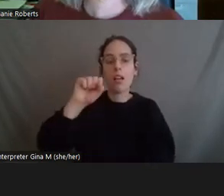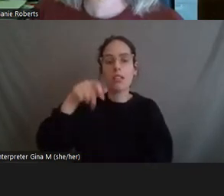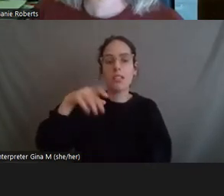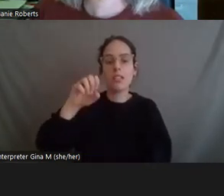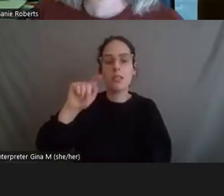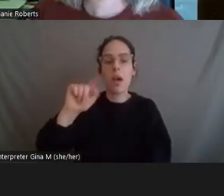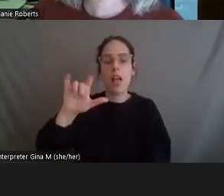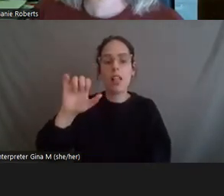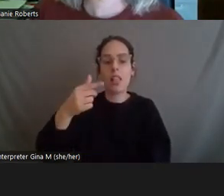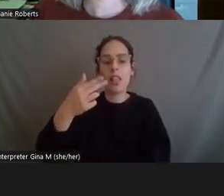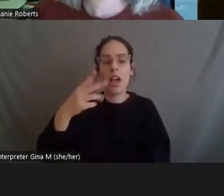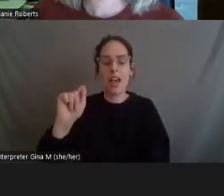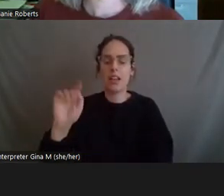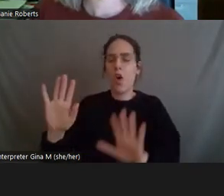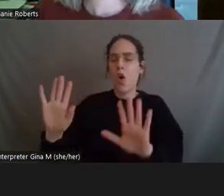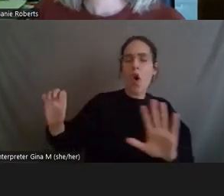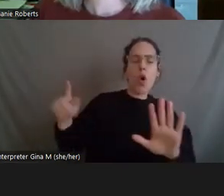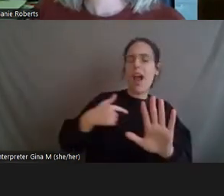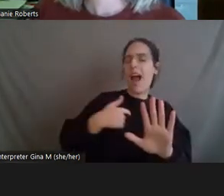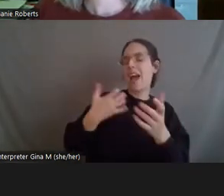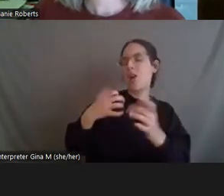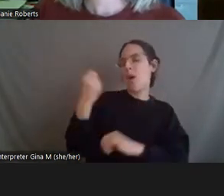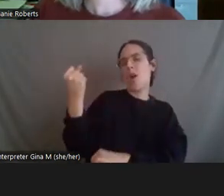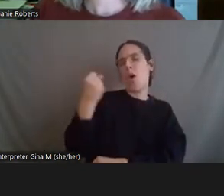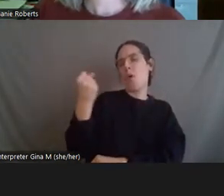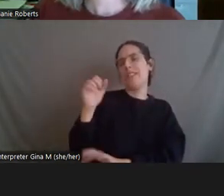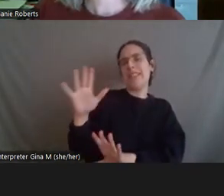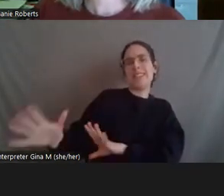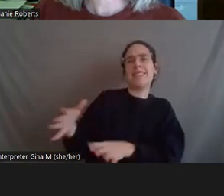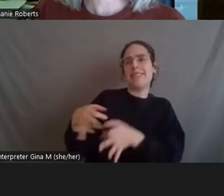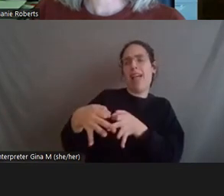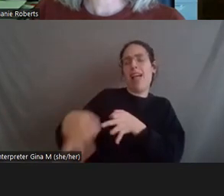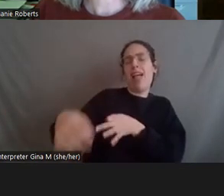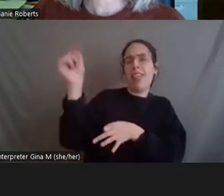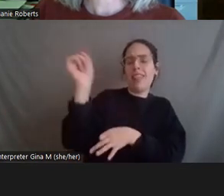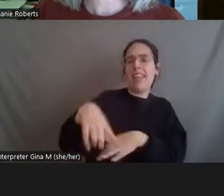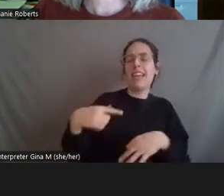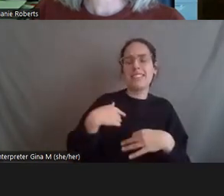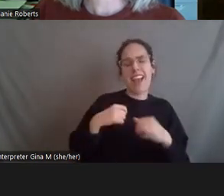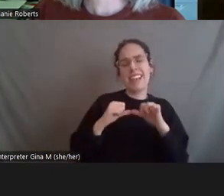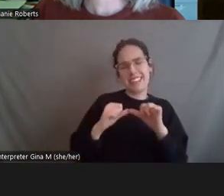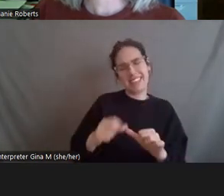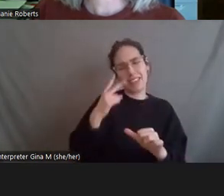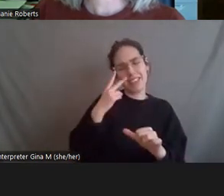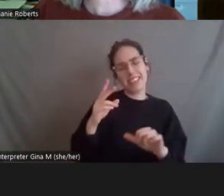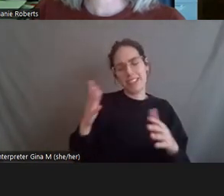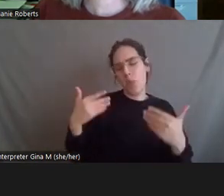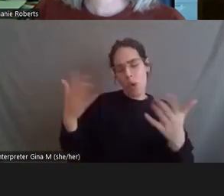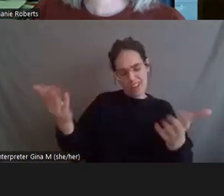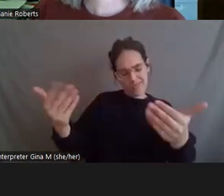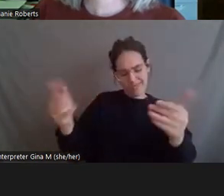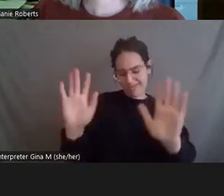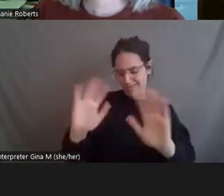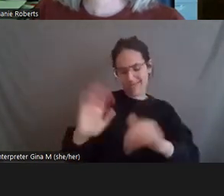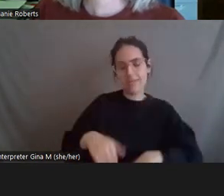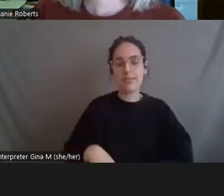I don't want to hold you guys up. Go ahead. I mean, I still see up there. Yeah. Go ahead. So you can pin